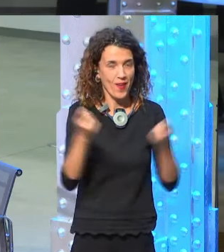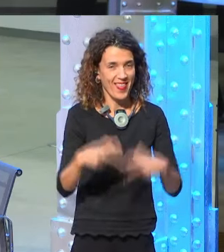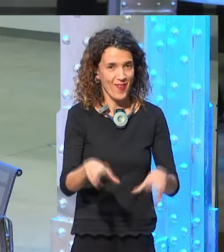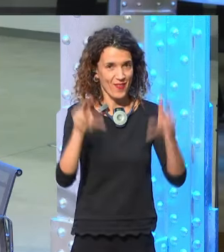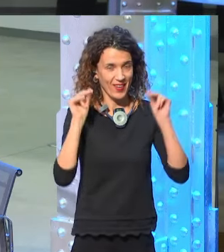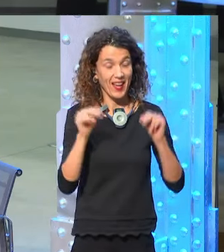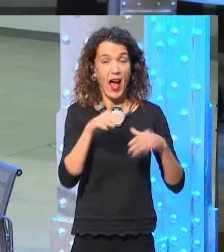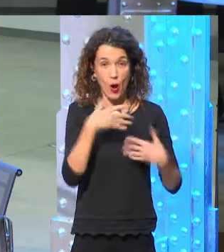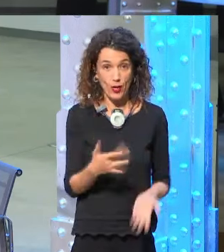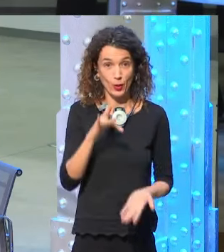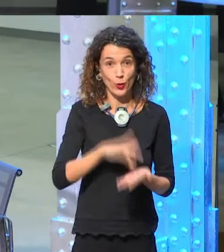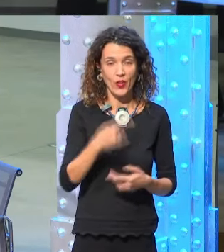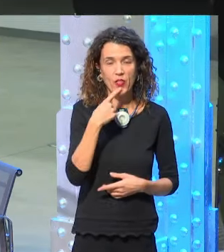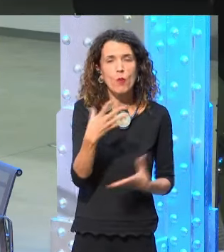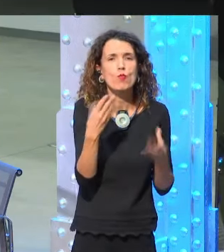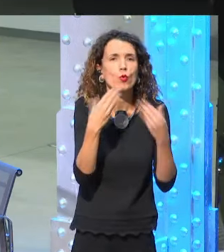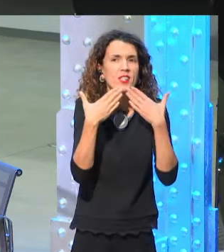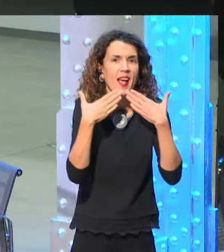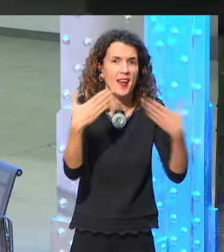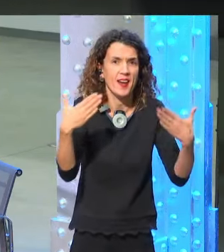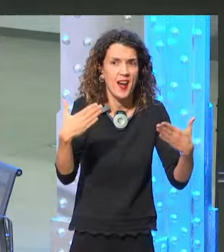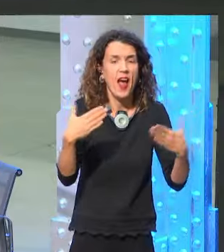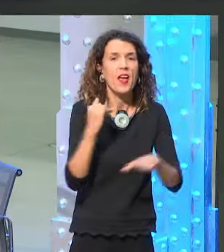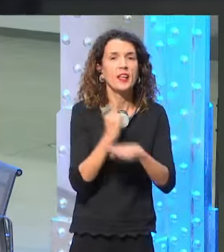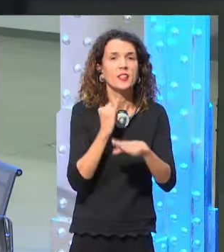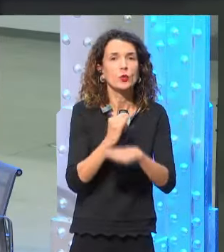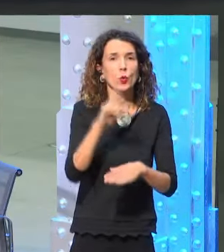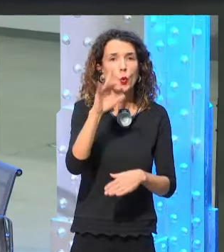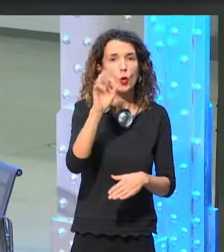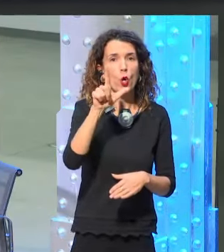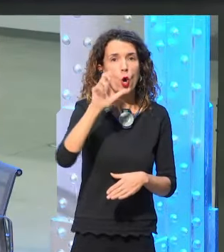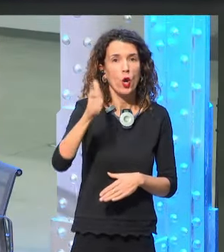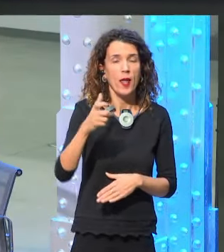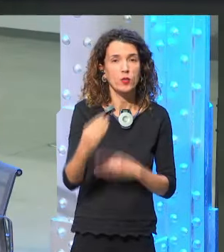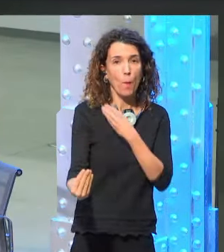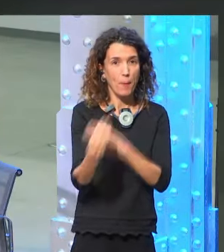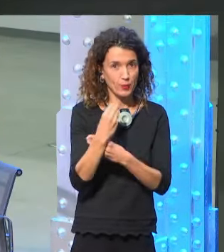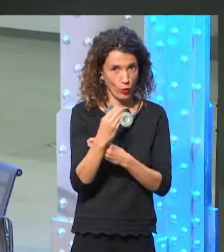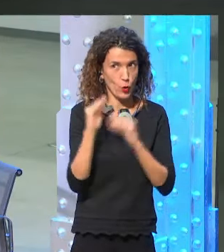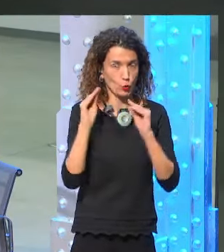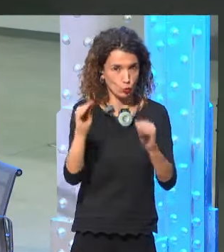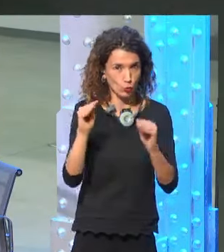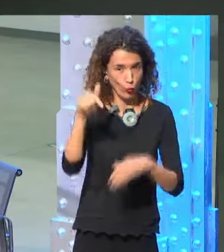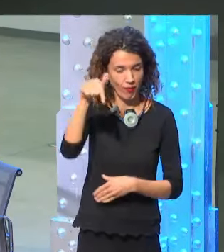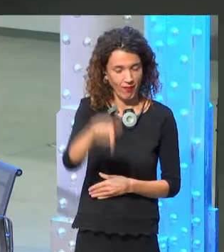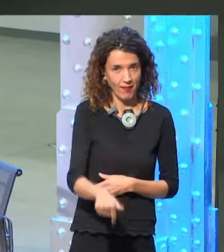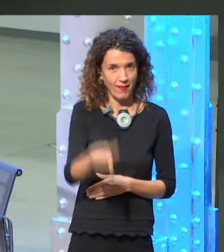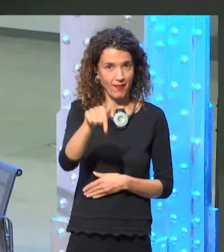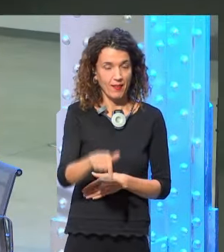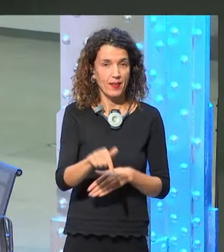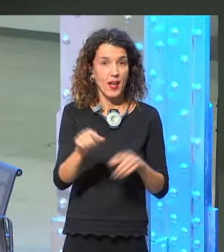upstairs. I hope you have already been there, and we have another one, and we are very grateful